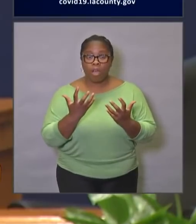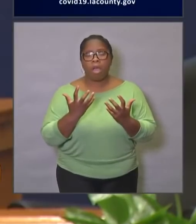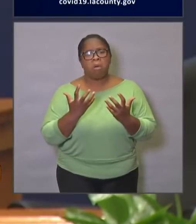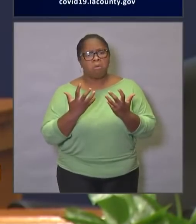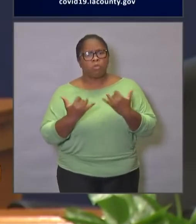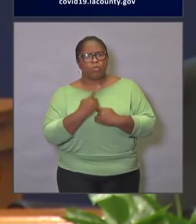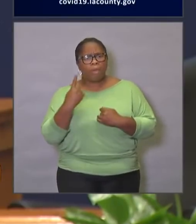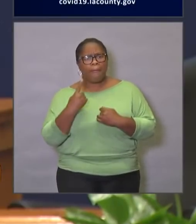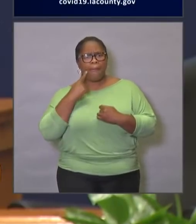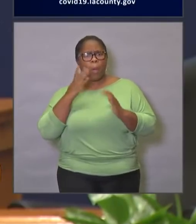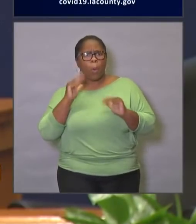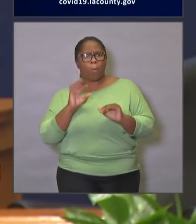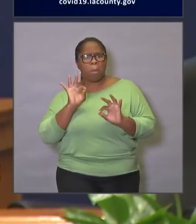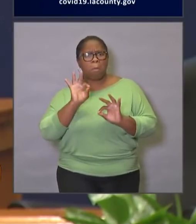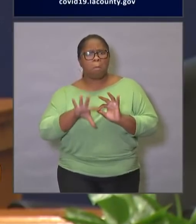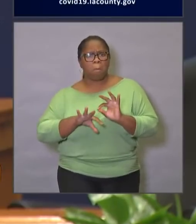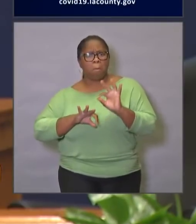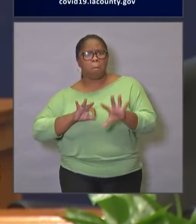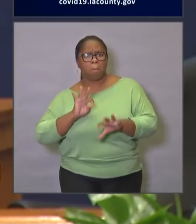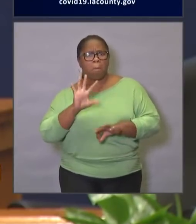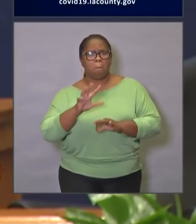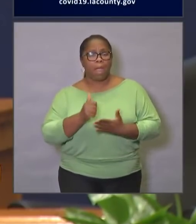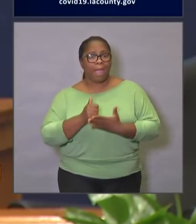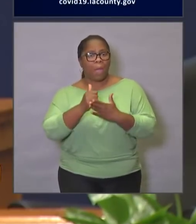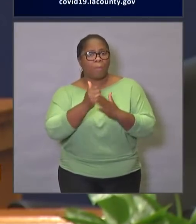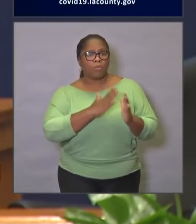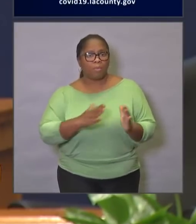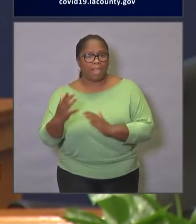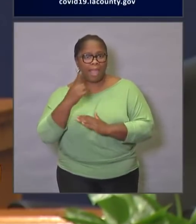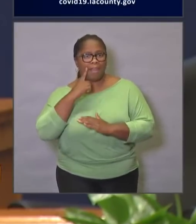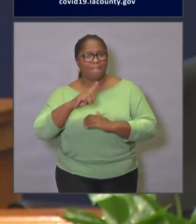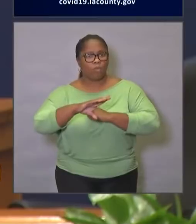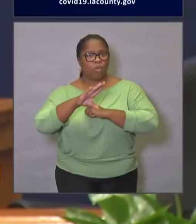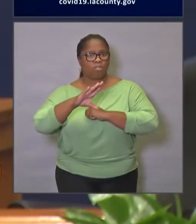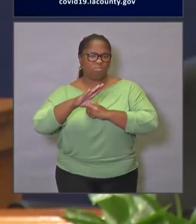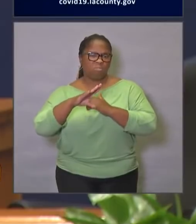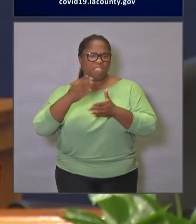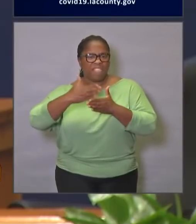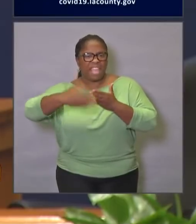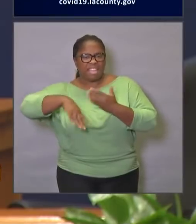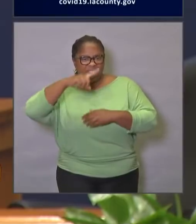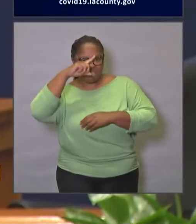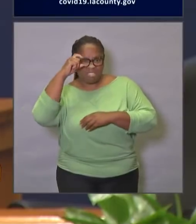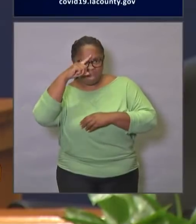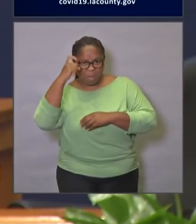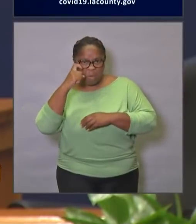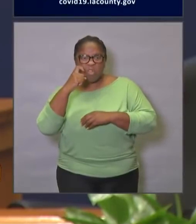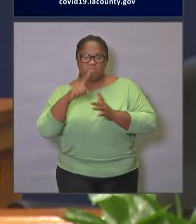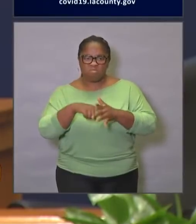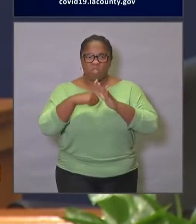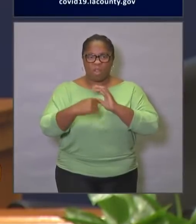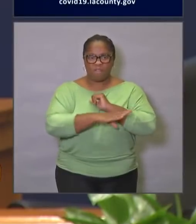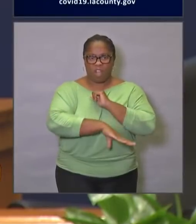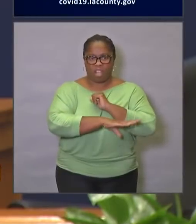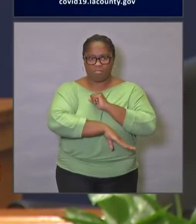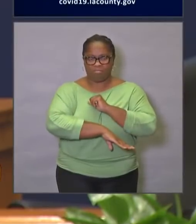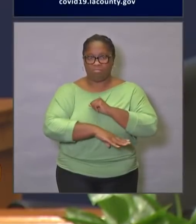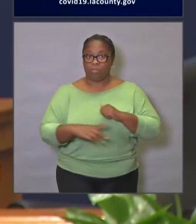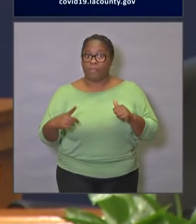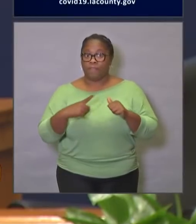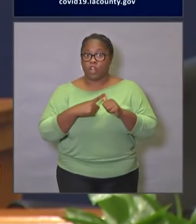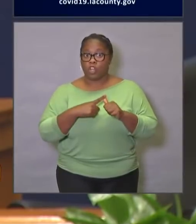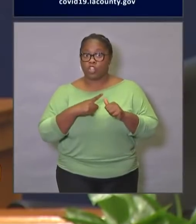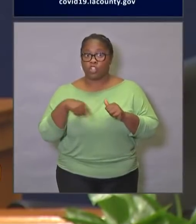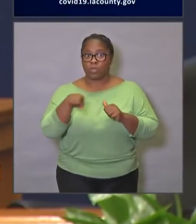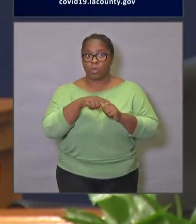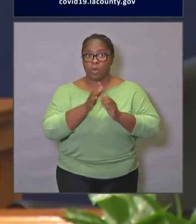that can help with planning around the late summer and the fall. First, I want to touch on a topic that I know is of great interest to